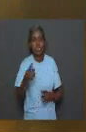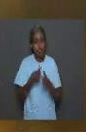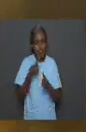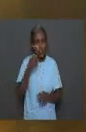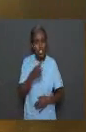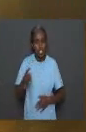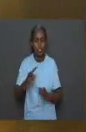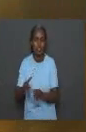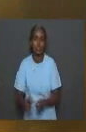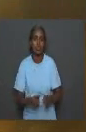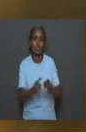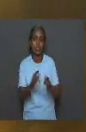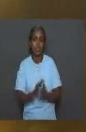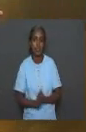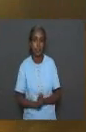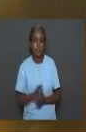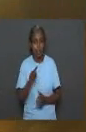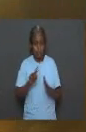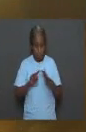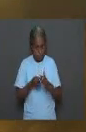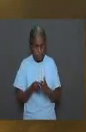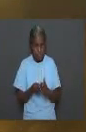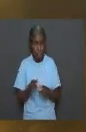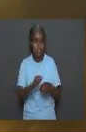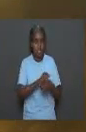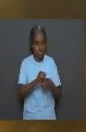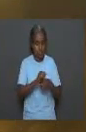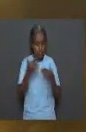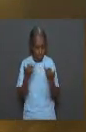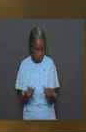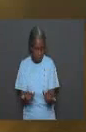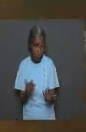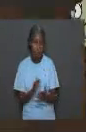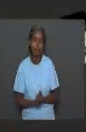each system. You may begin the activity